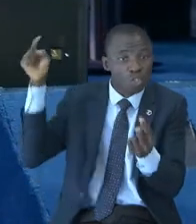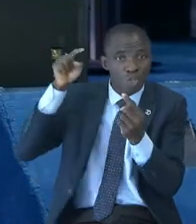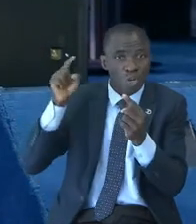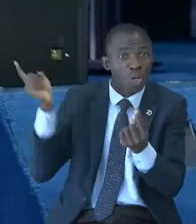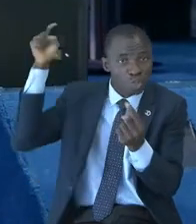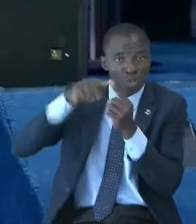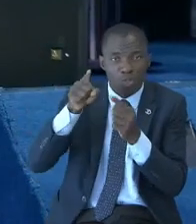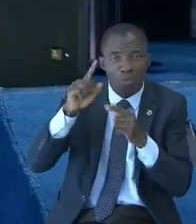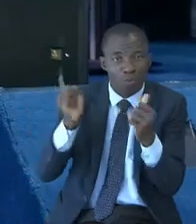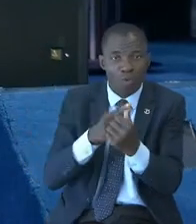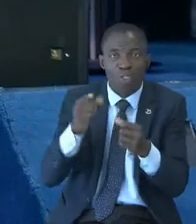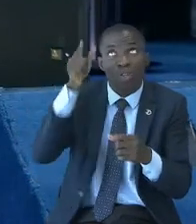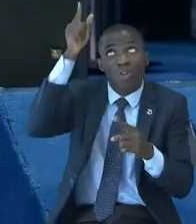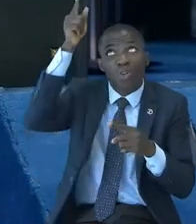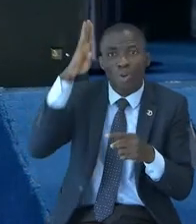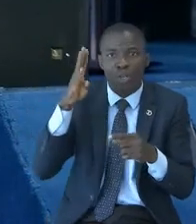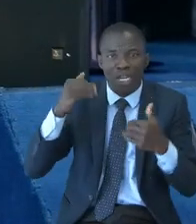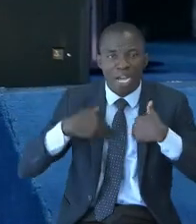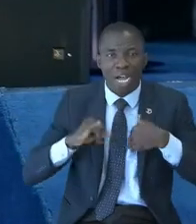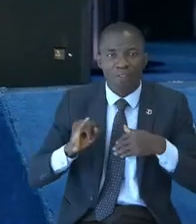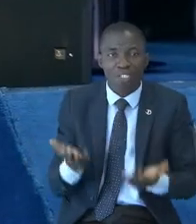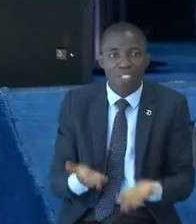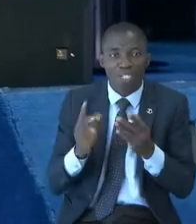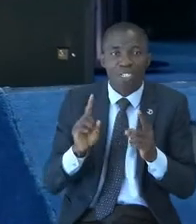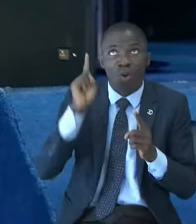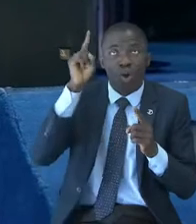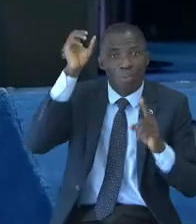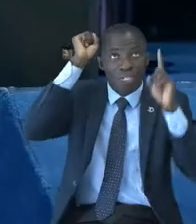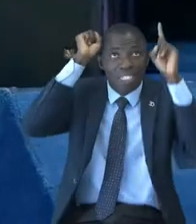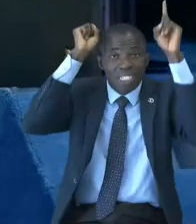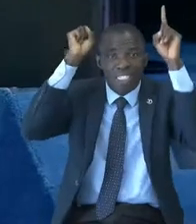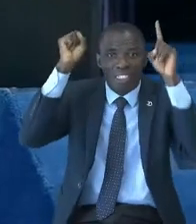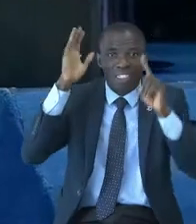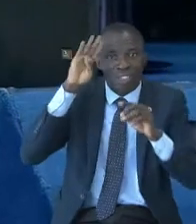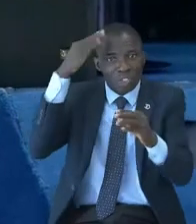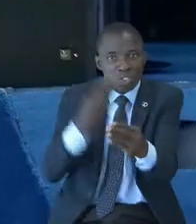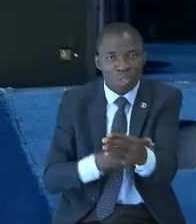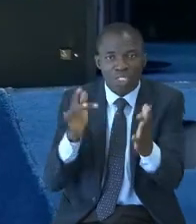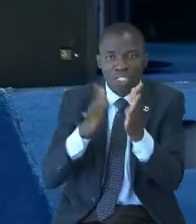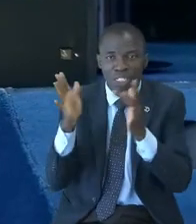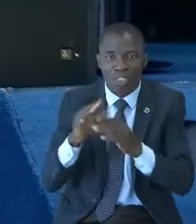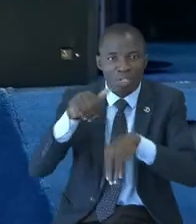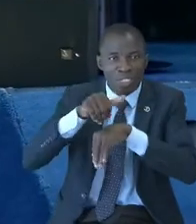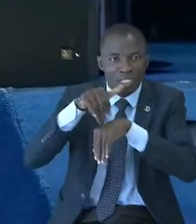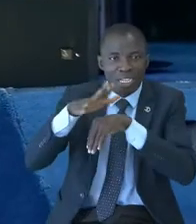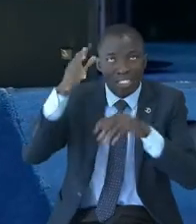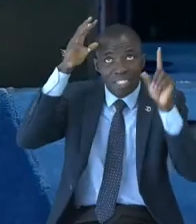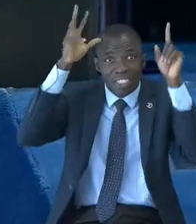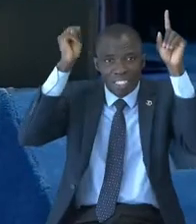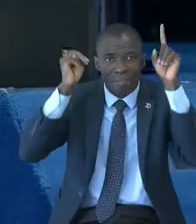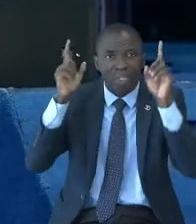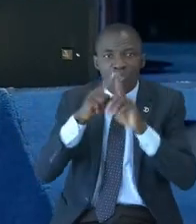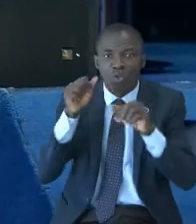first, God, having raised up his son, Jesus, sent him to bless you